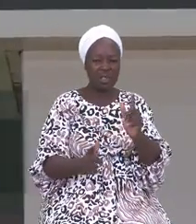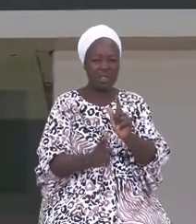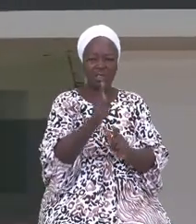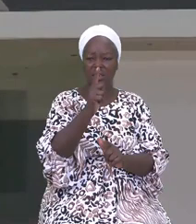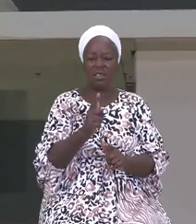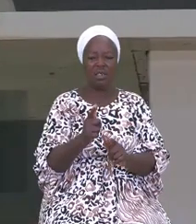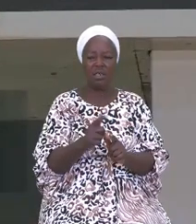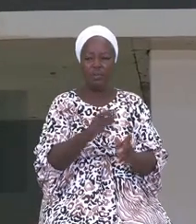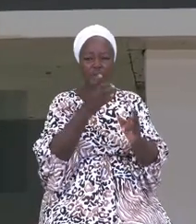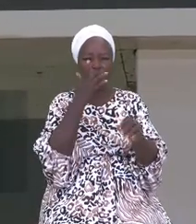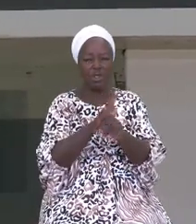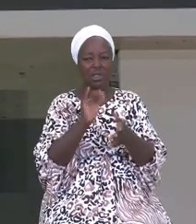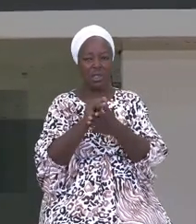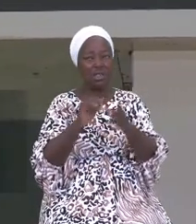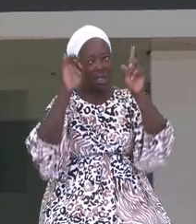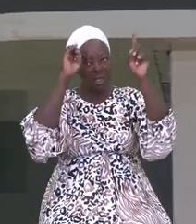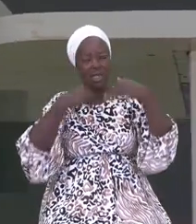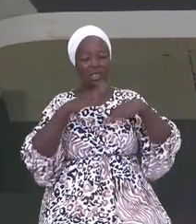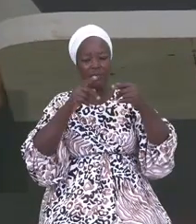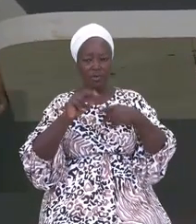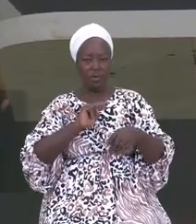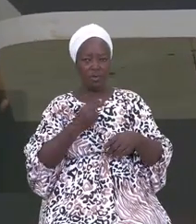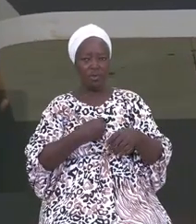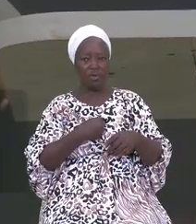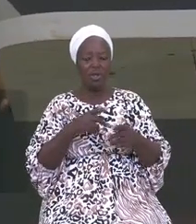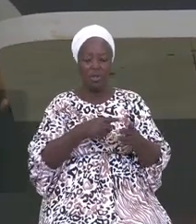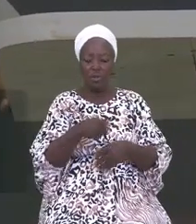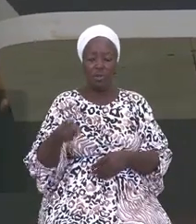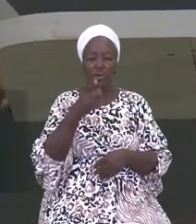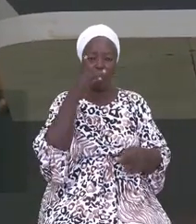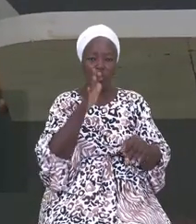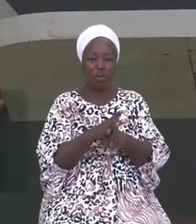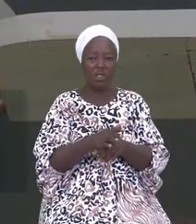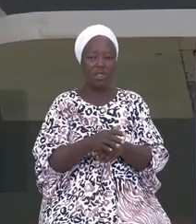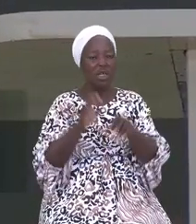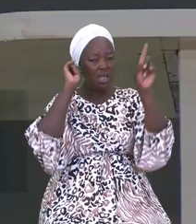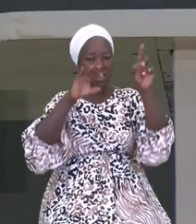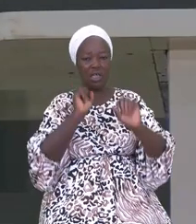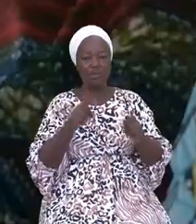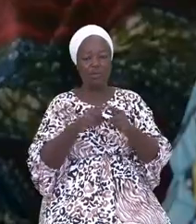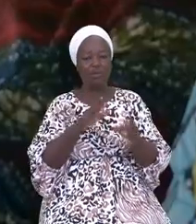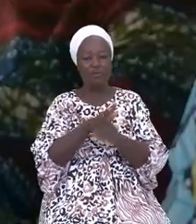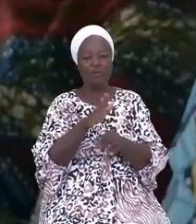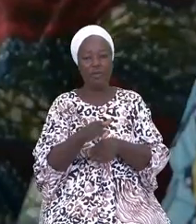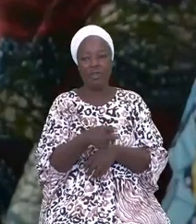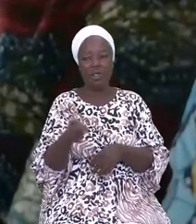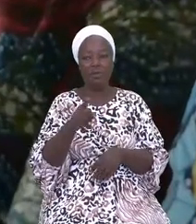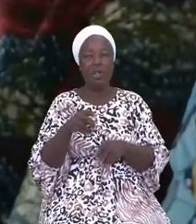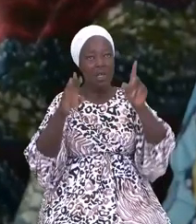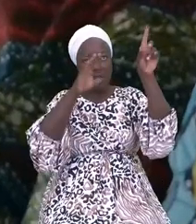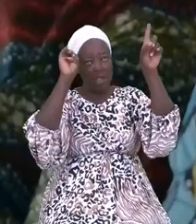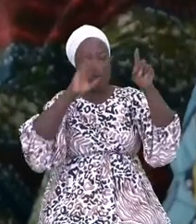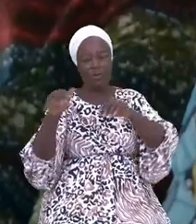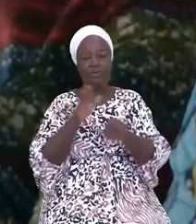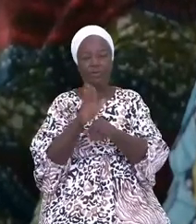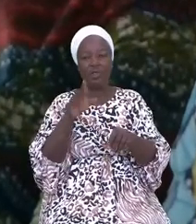those promises, is faithful to fulfill them. He'll fulfill them in your life. Look at number